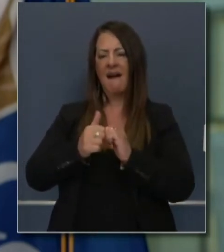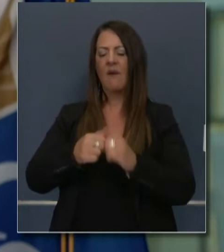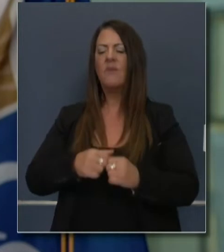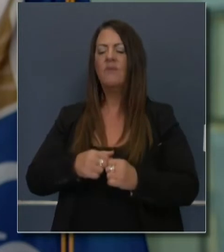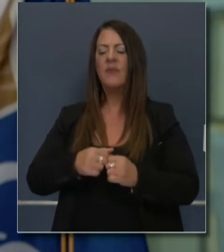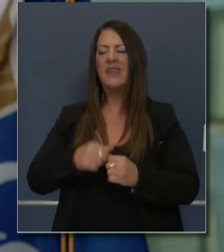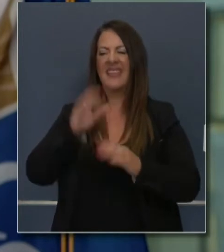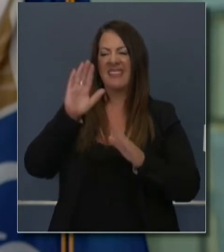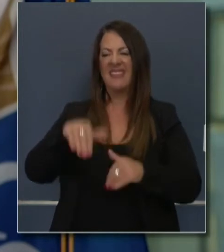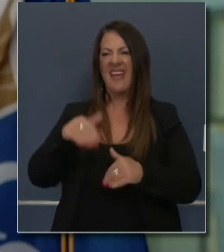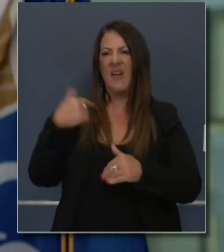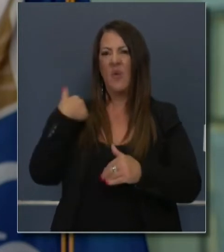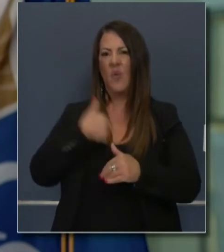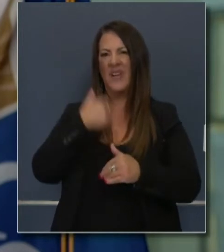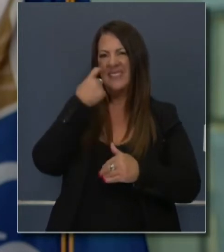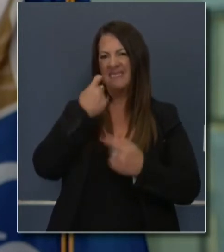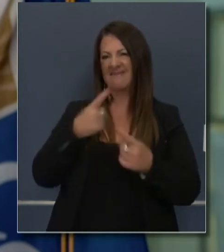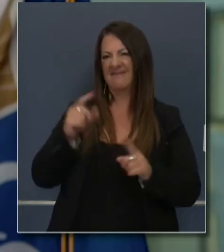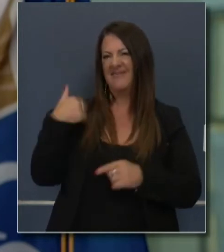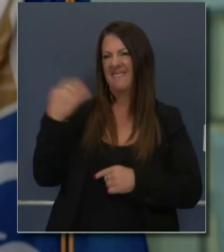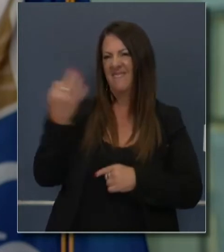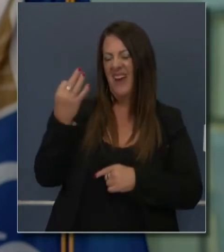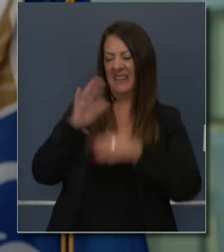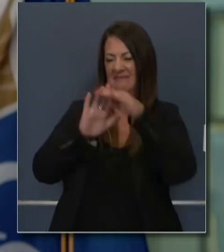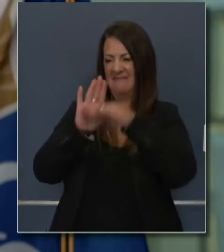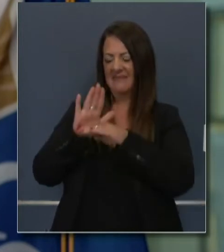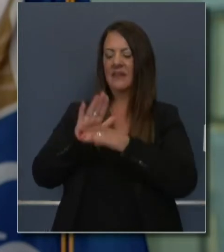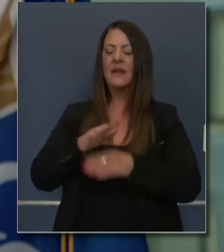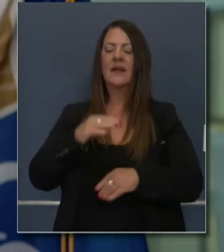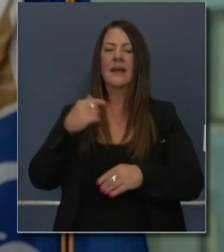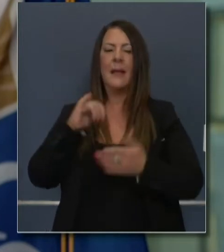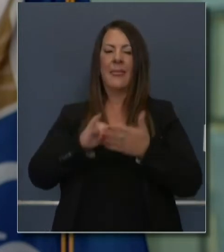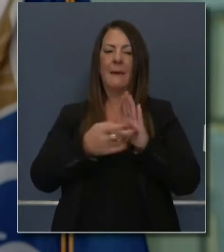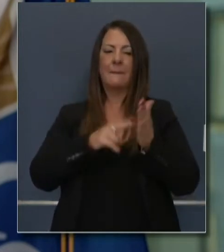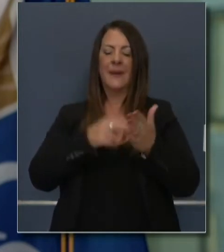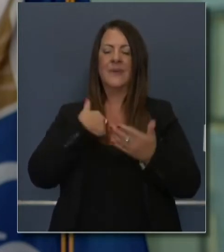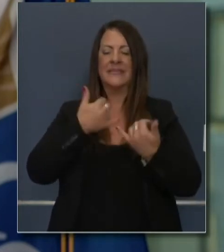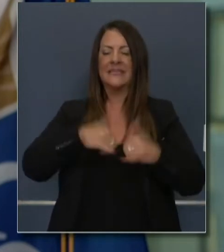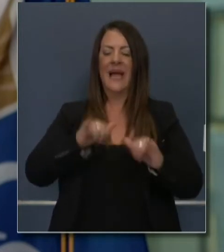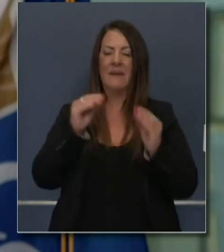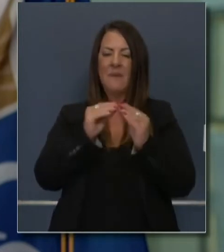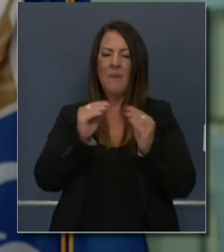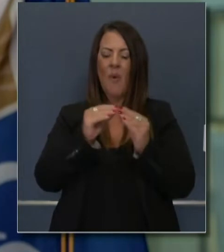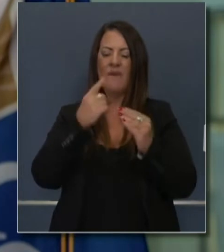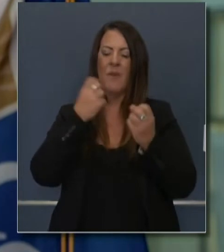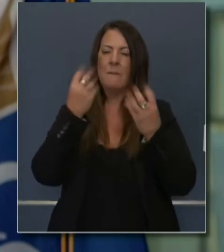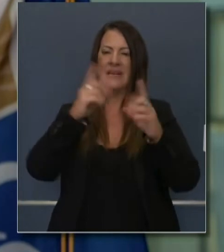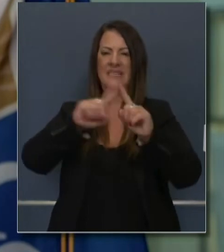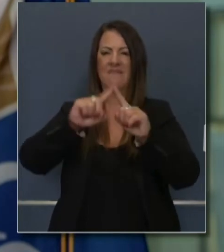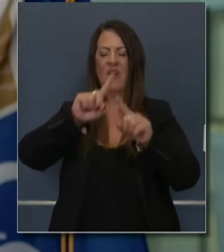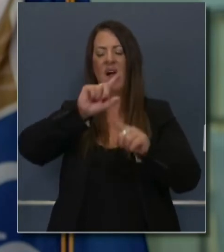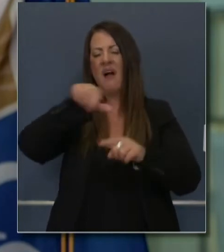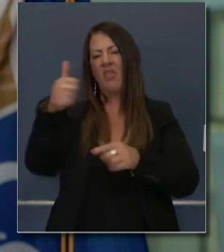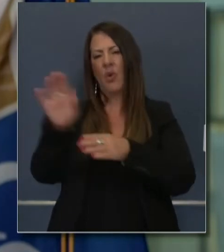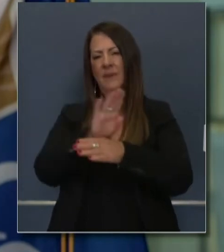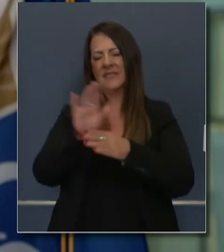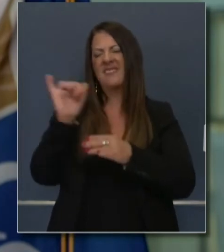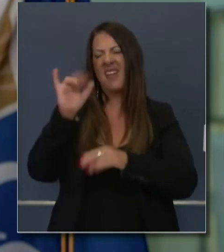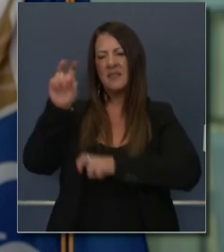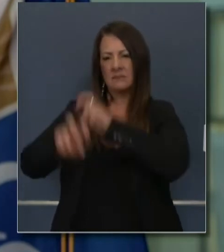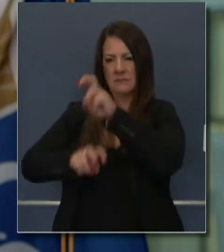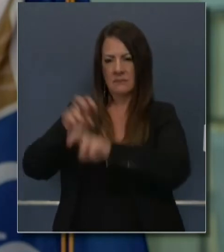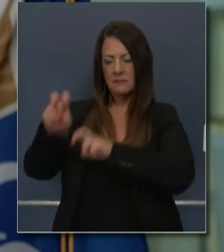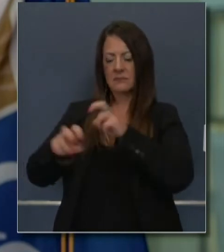new four-tiered guidelines, is we still have work to do. All I can leave you with is progress is being made. We're still